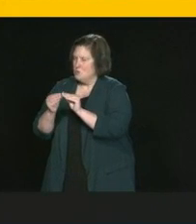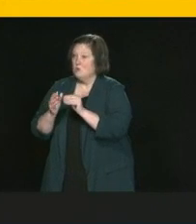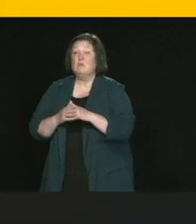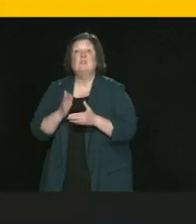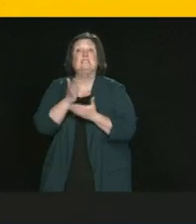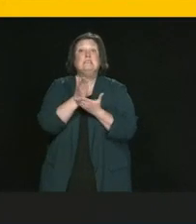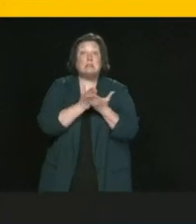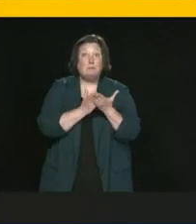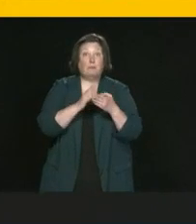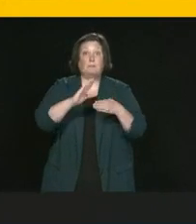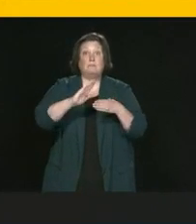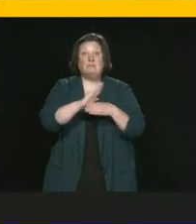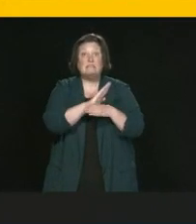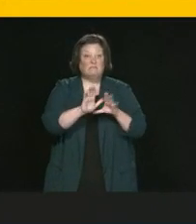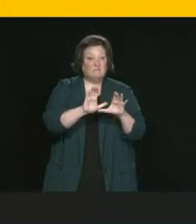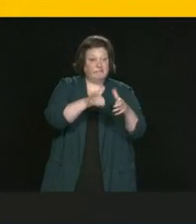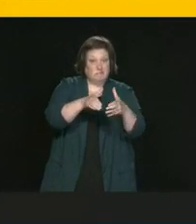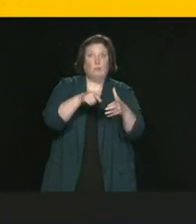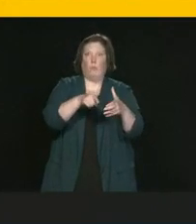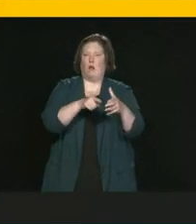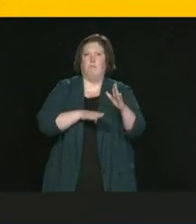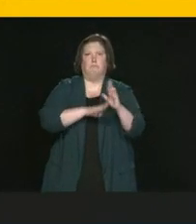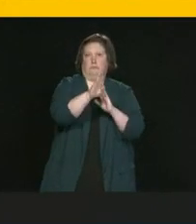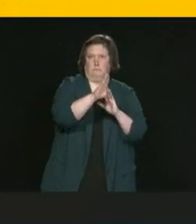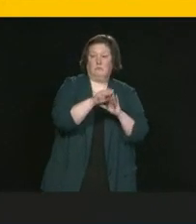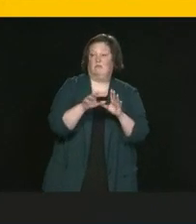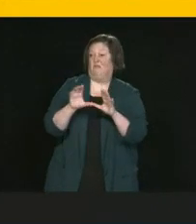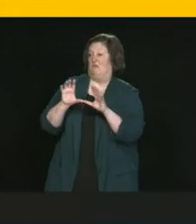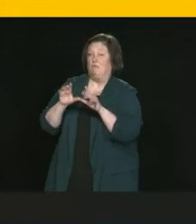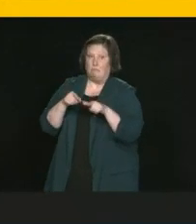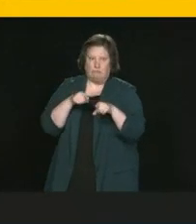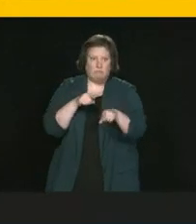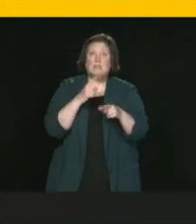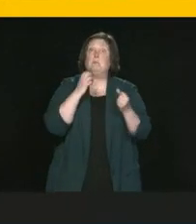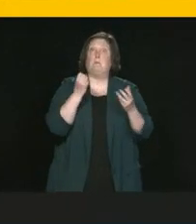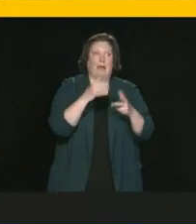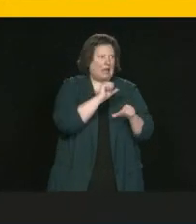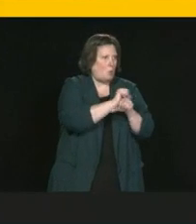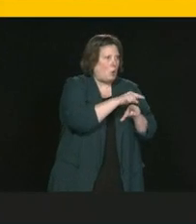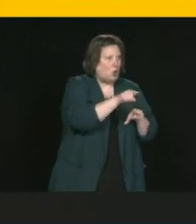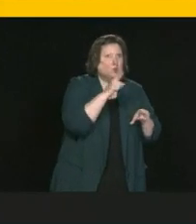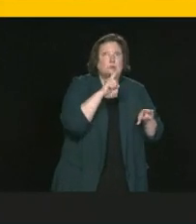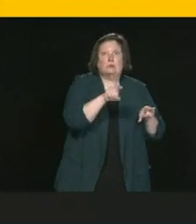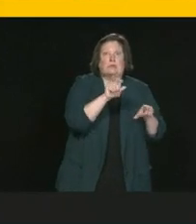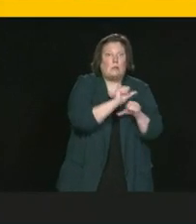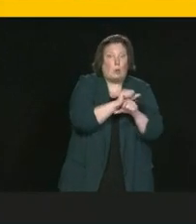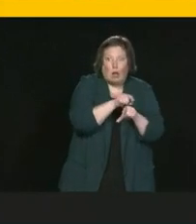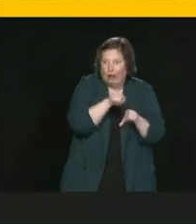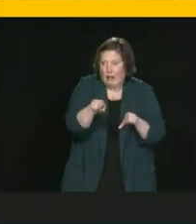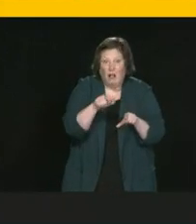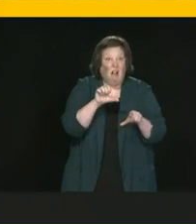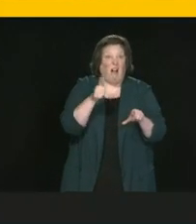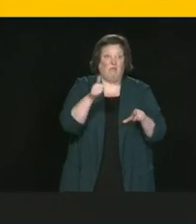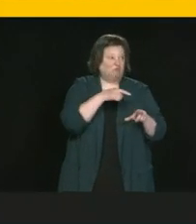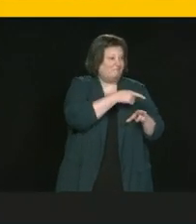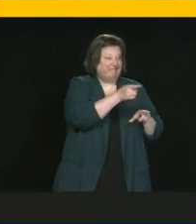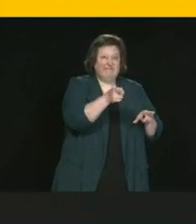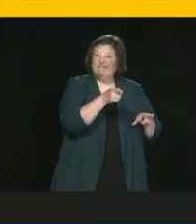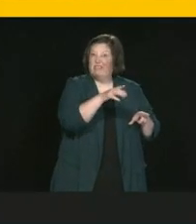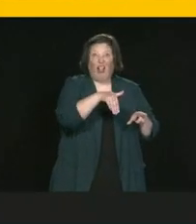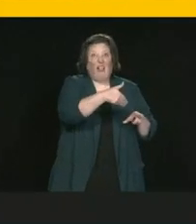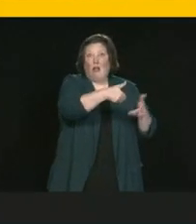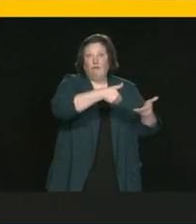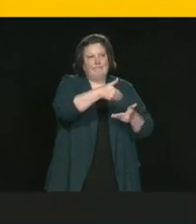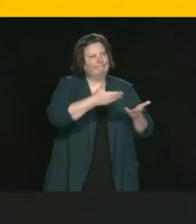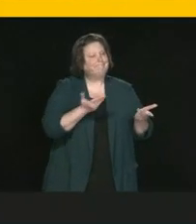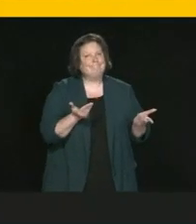bounce back more quickly than others. Many workers will be able to find work, but others won't. Over the past few